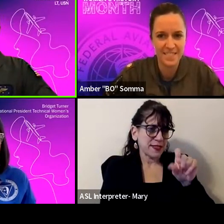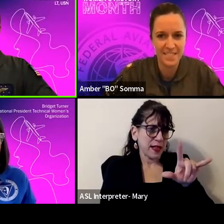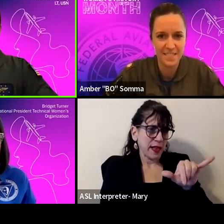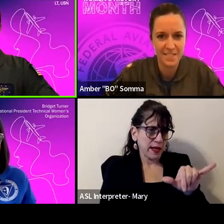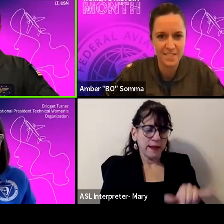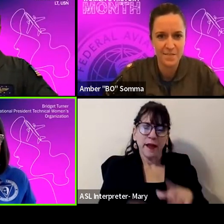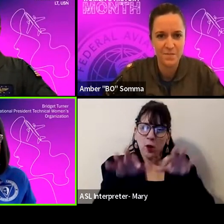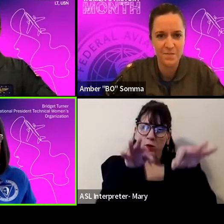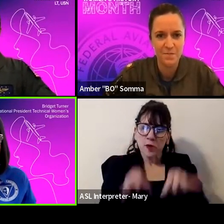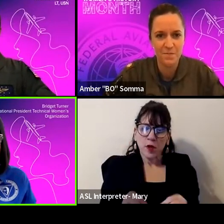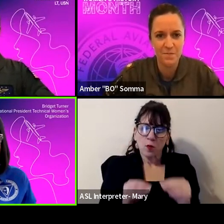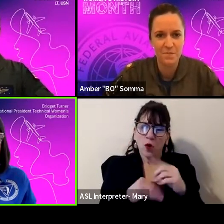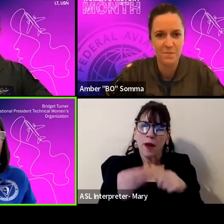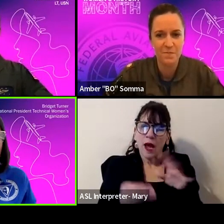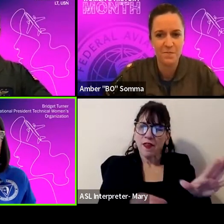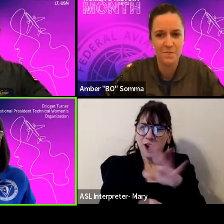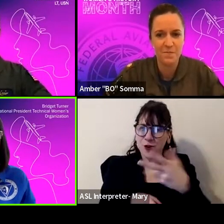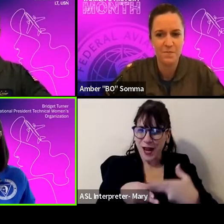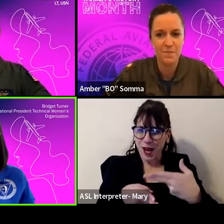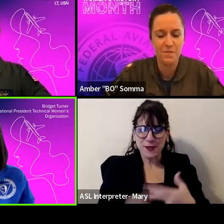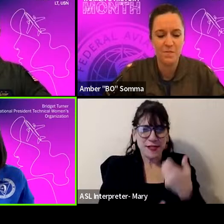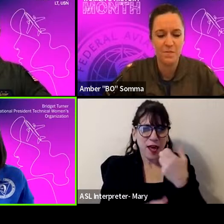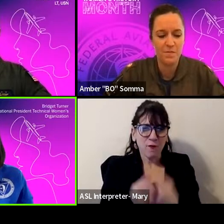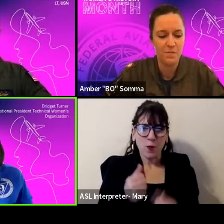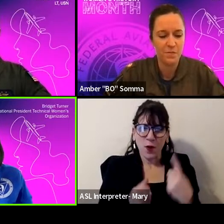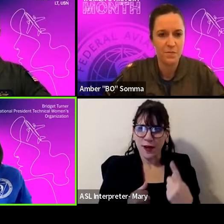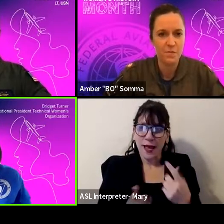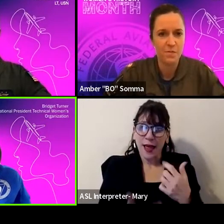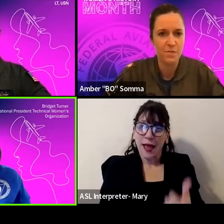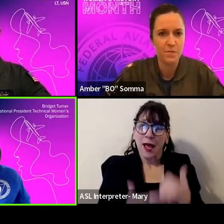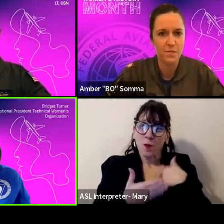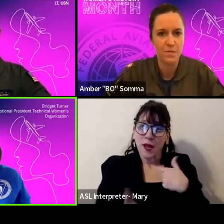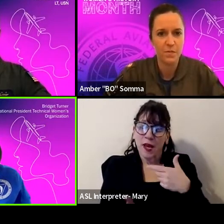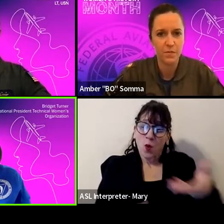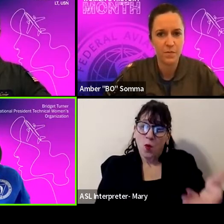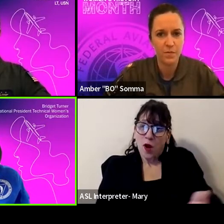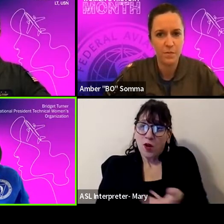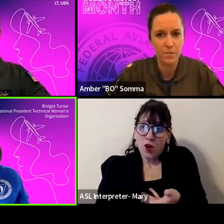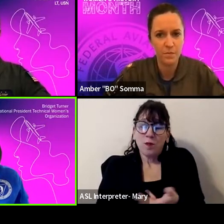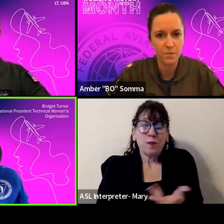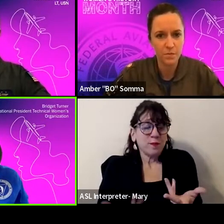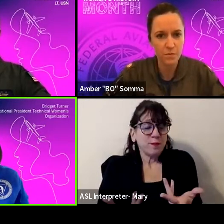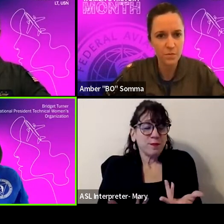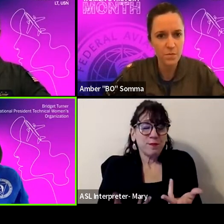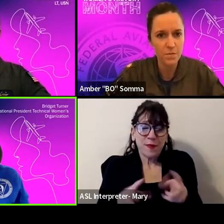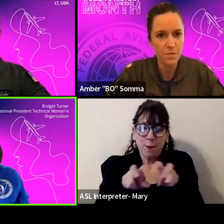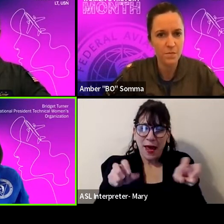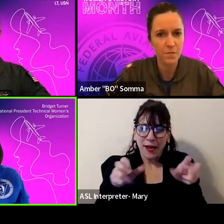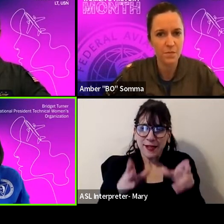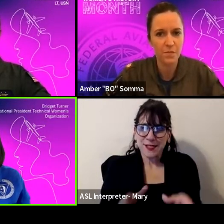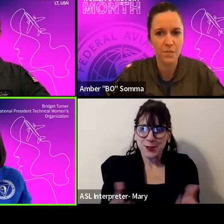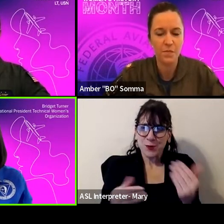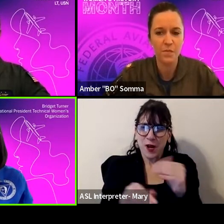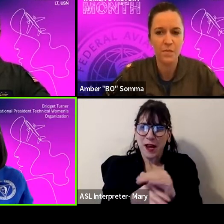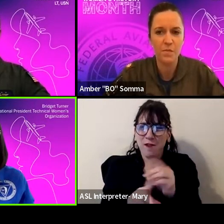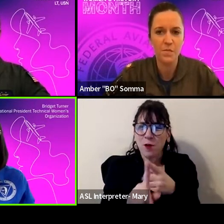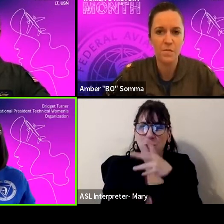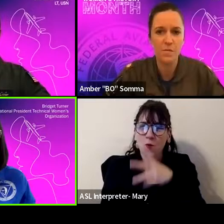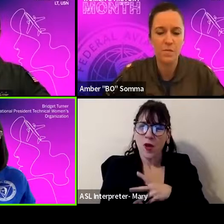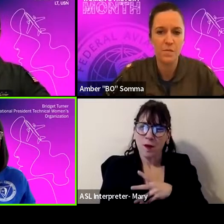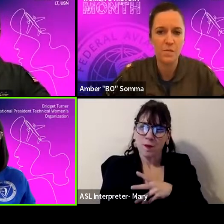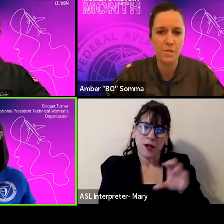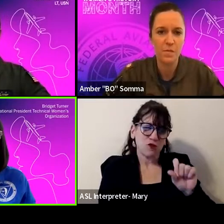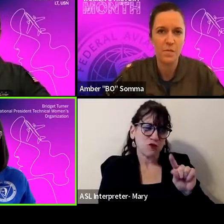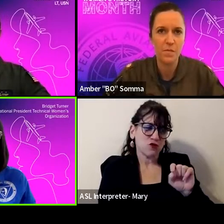more about what their names mean. So everyone, help me welcome our guest panelists tonight from the Women of Strike